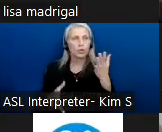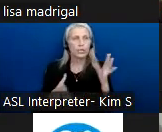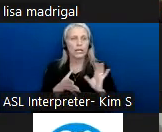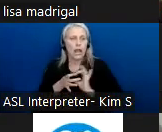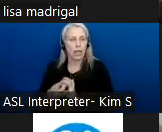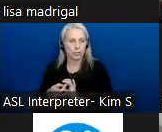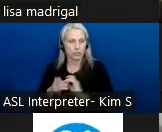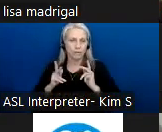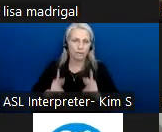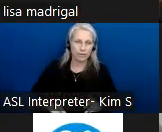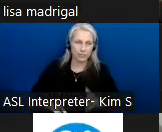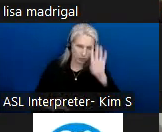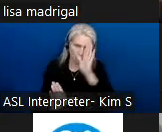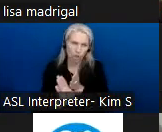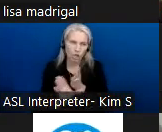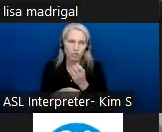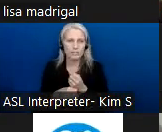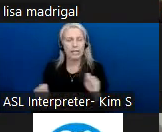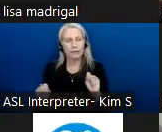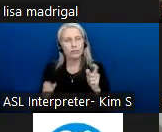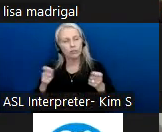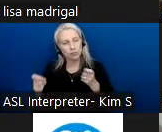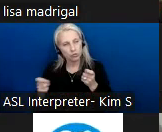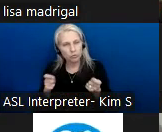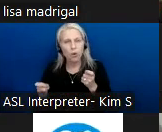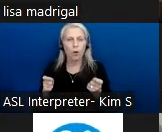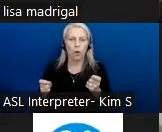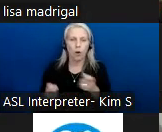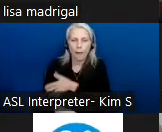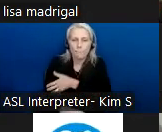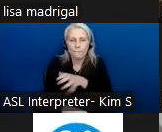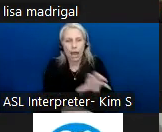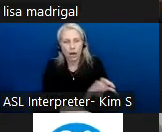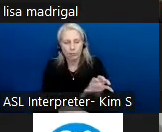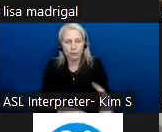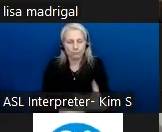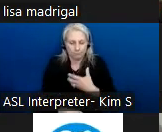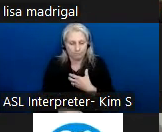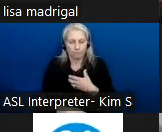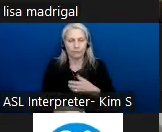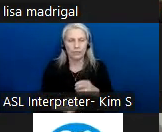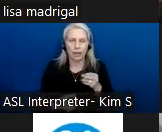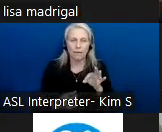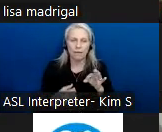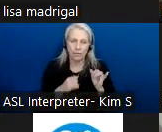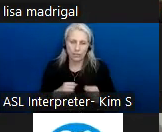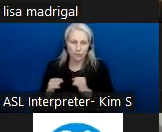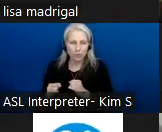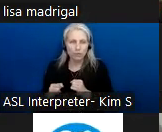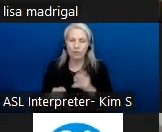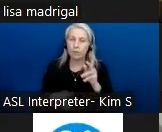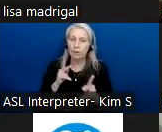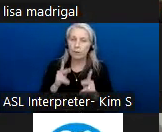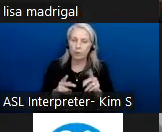connection, physical and psychological safety, a feeling of control and empowerment for the individual, particularly for the individual